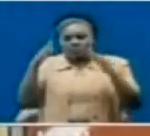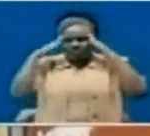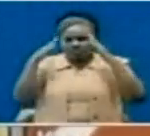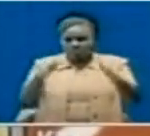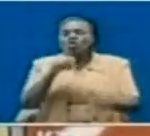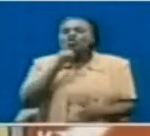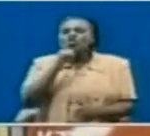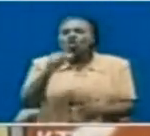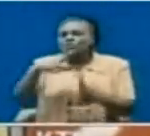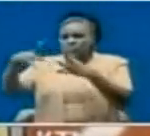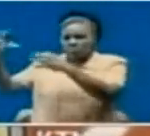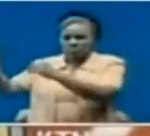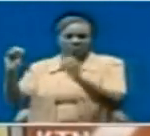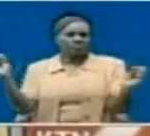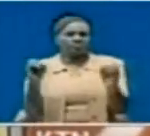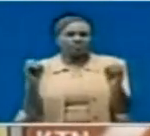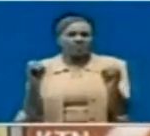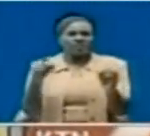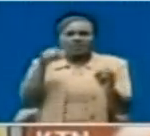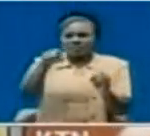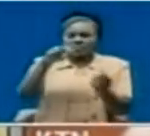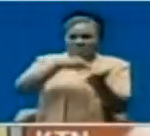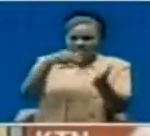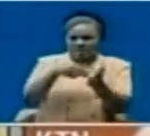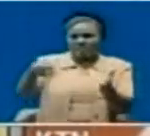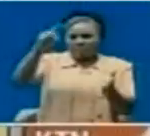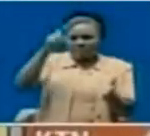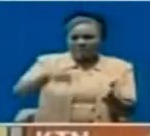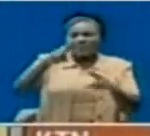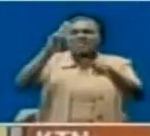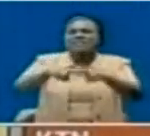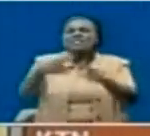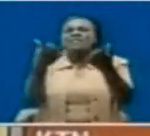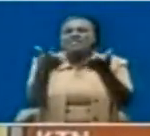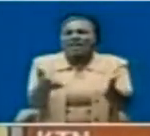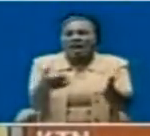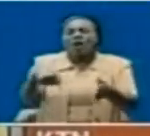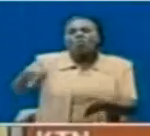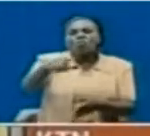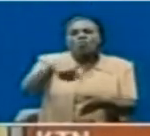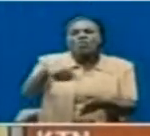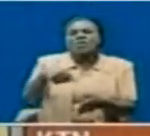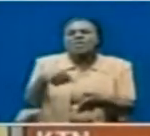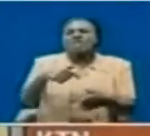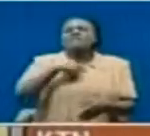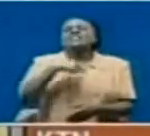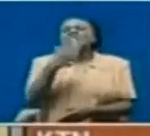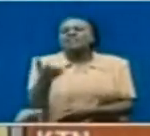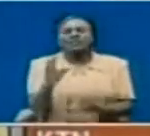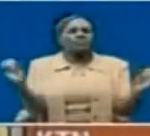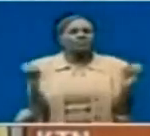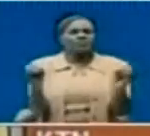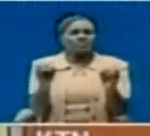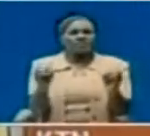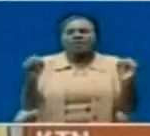not about to go away, but it doesn't mean we have to sit there as if we are somebody's visitors. We should